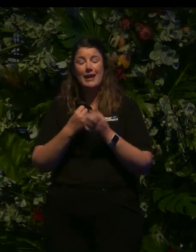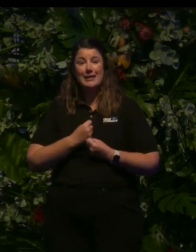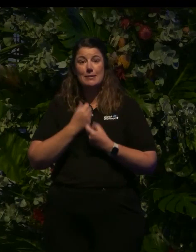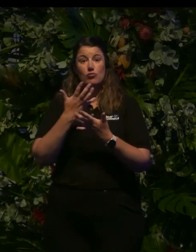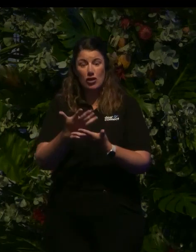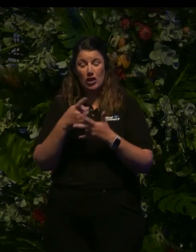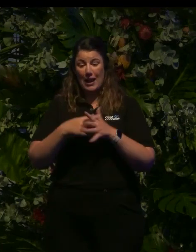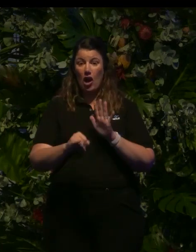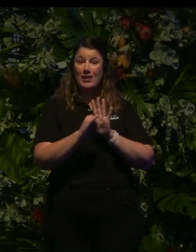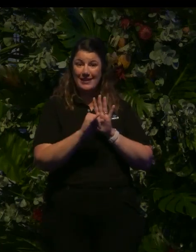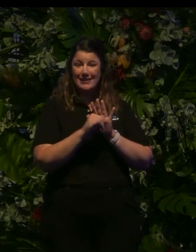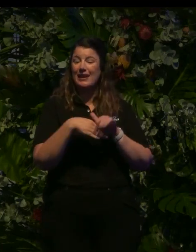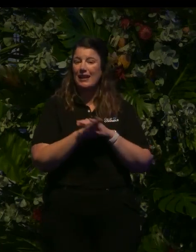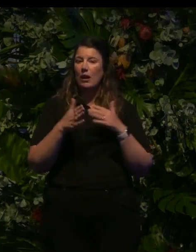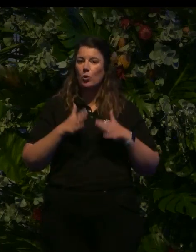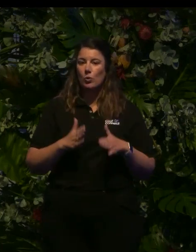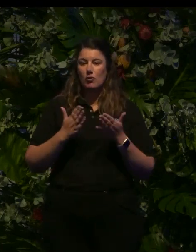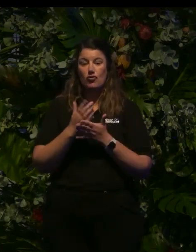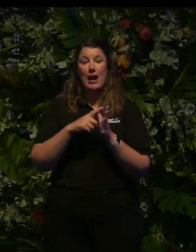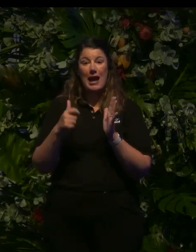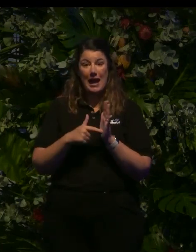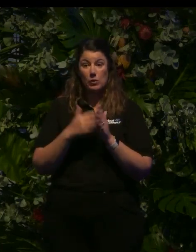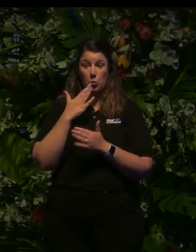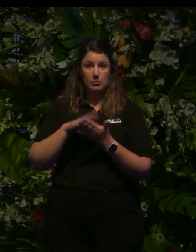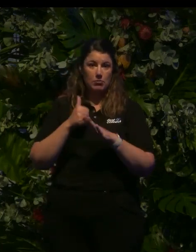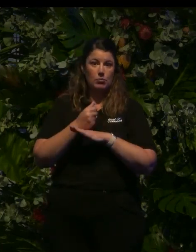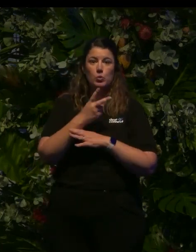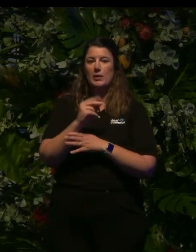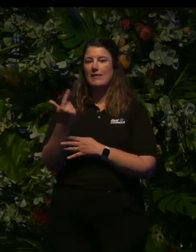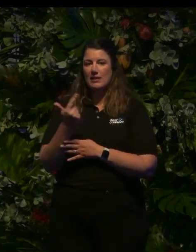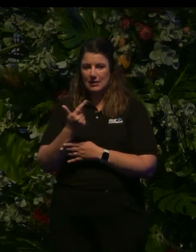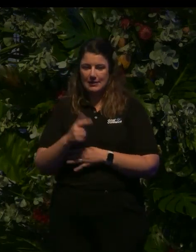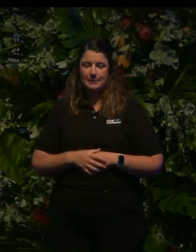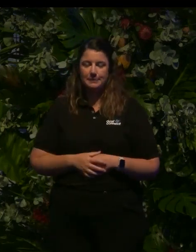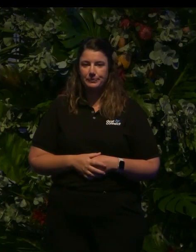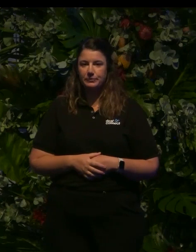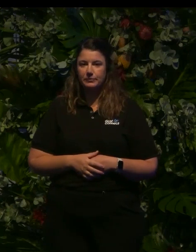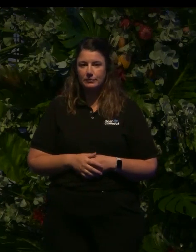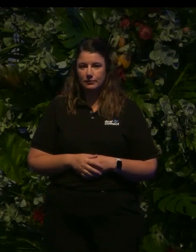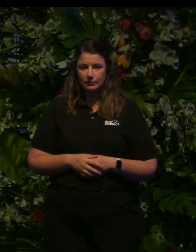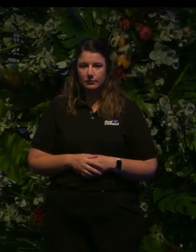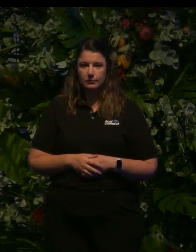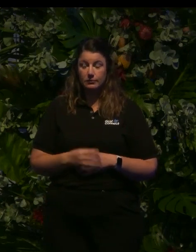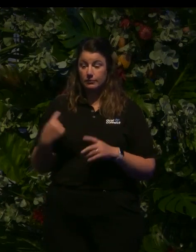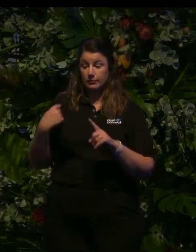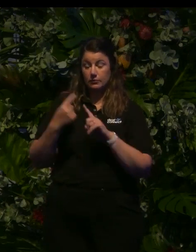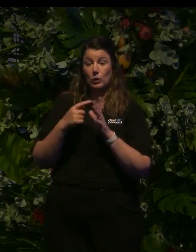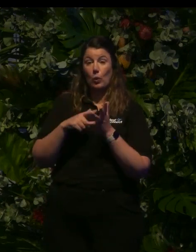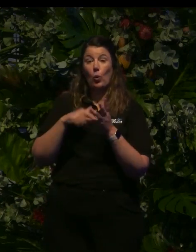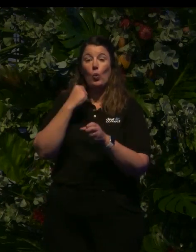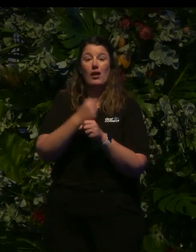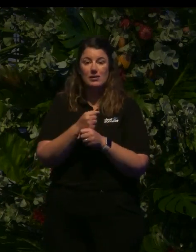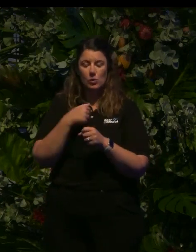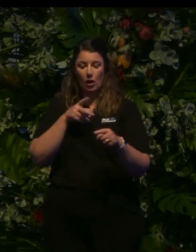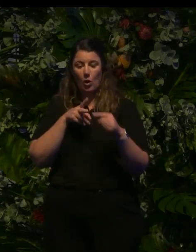and identity in our Human Rights Act in 2017. Just this past August,